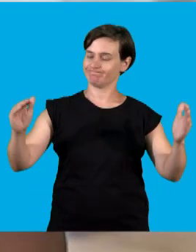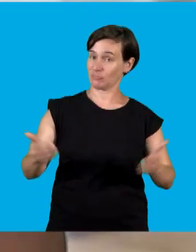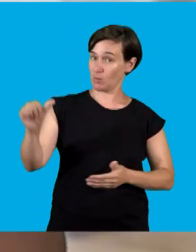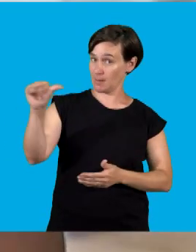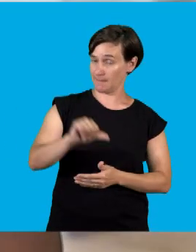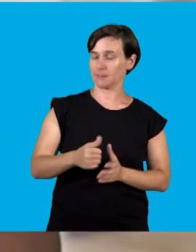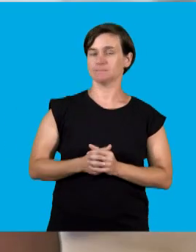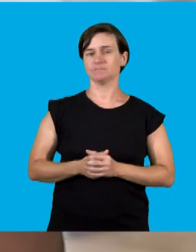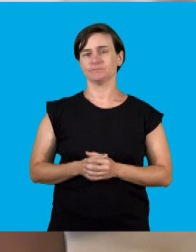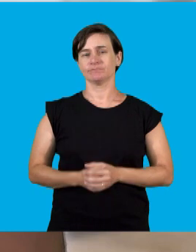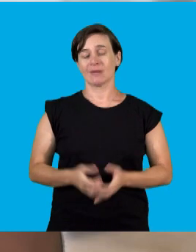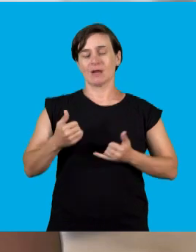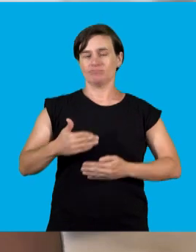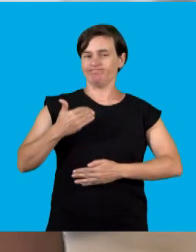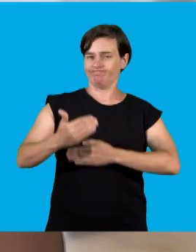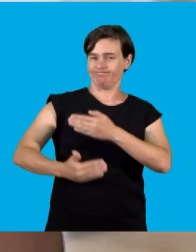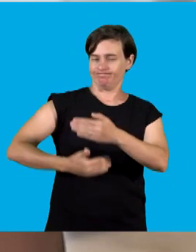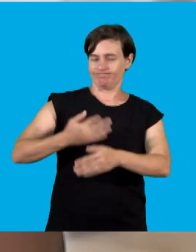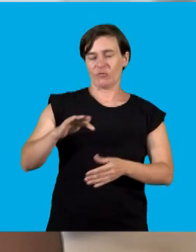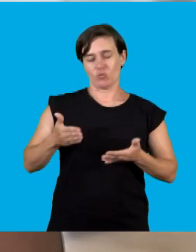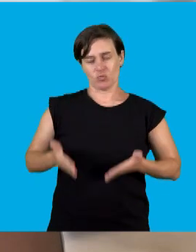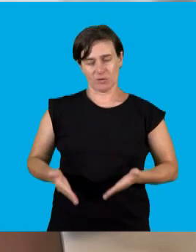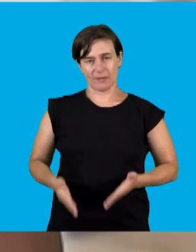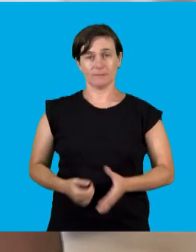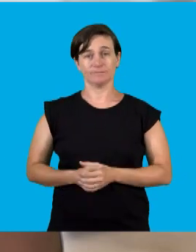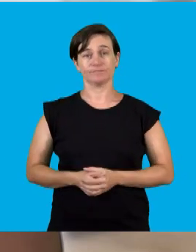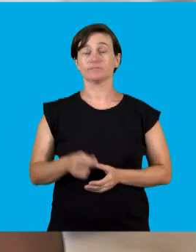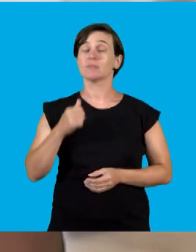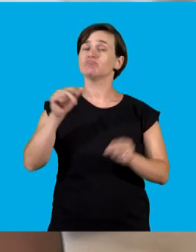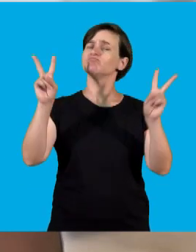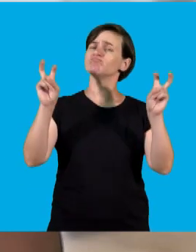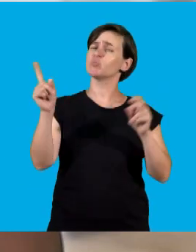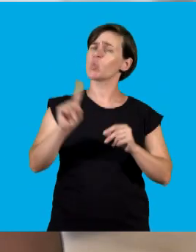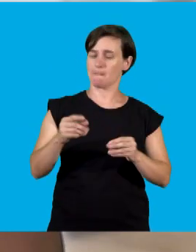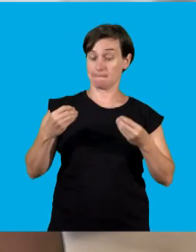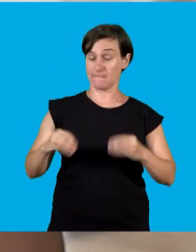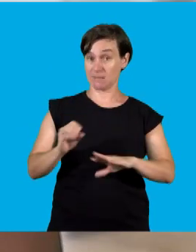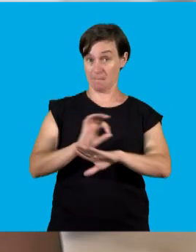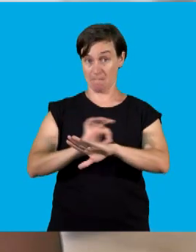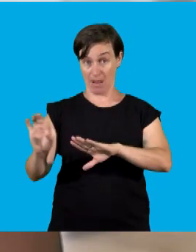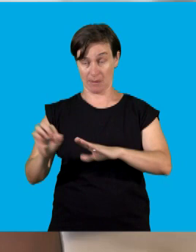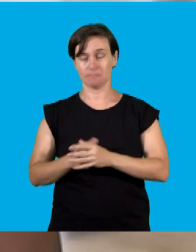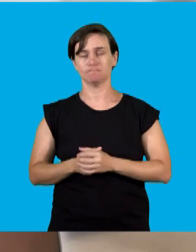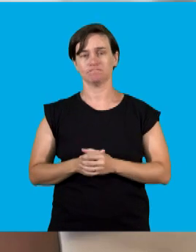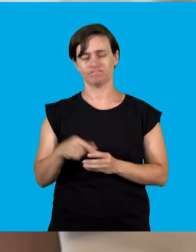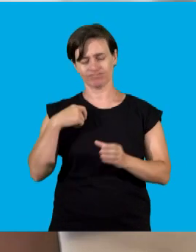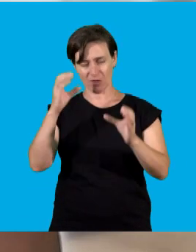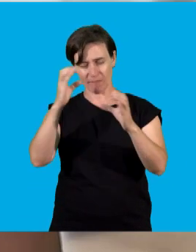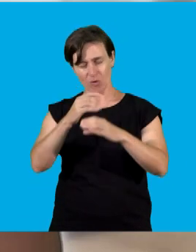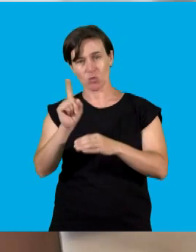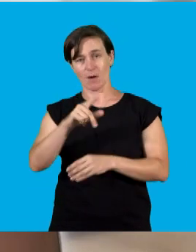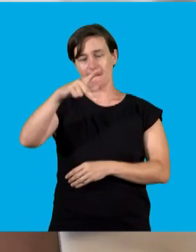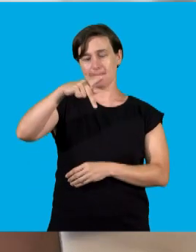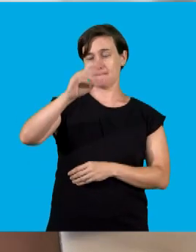Welcome back from an ad break. We will continue with our journey today. Remember, I said our topic is the business plan, and we'll be focusing on